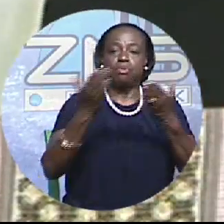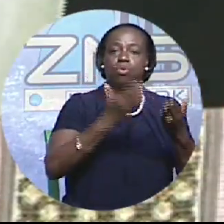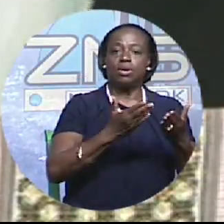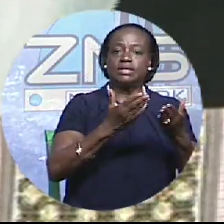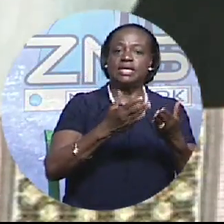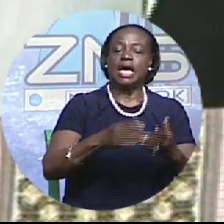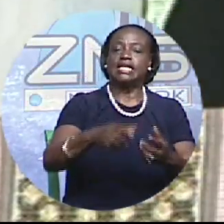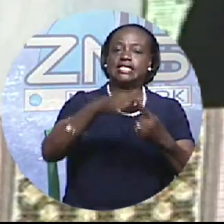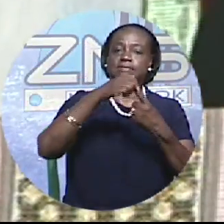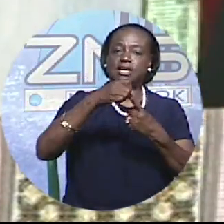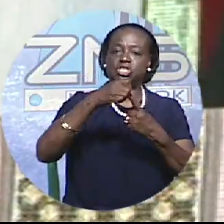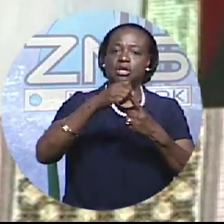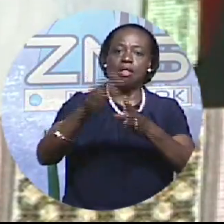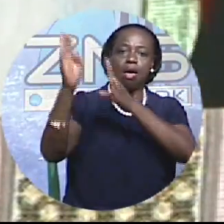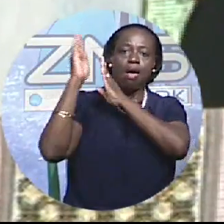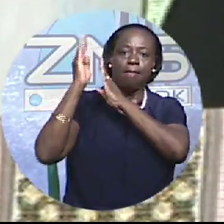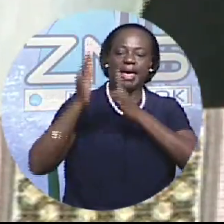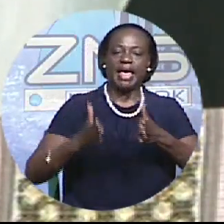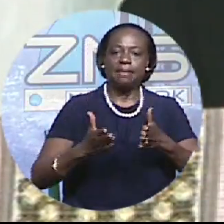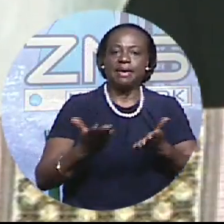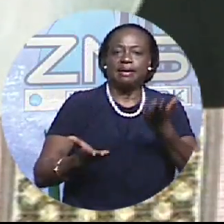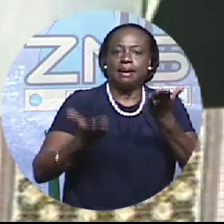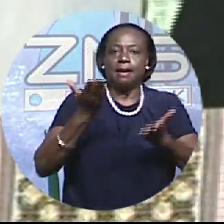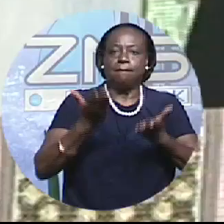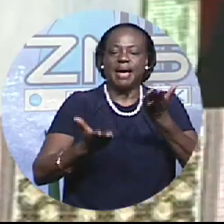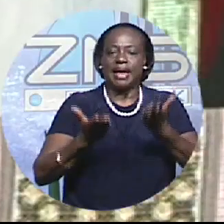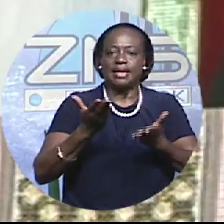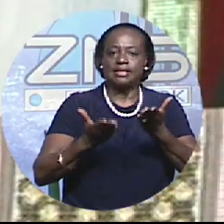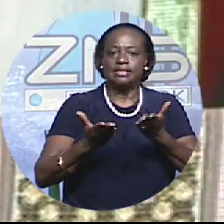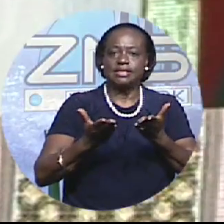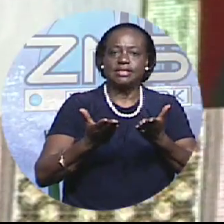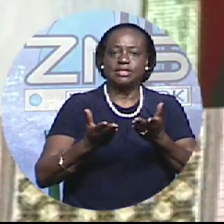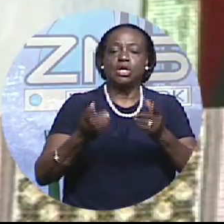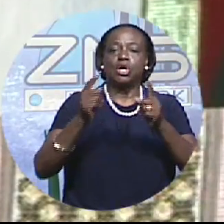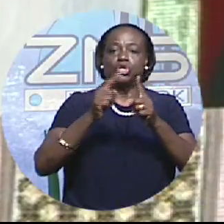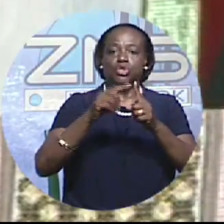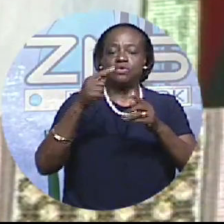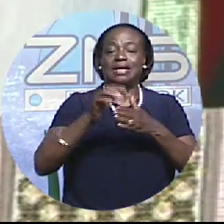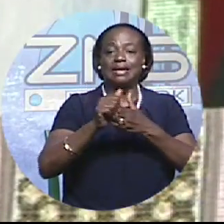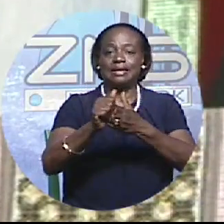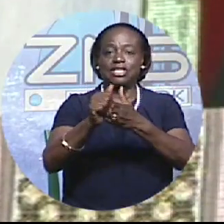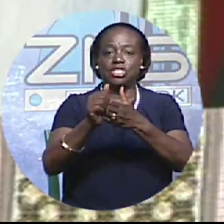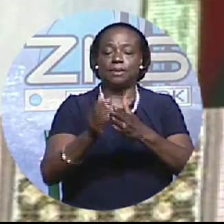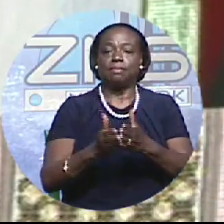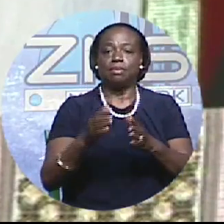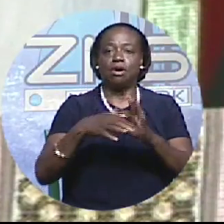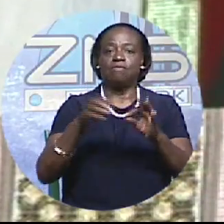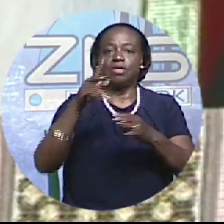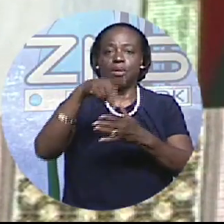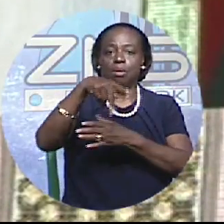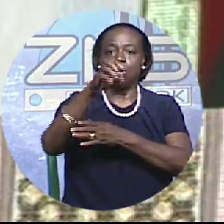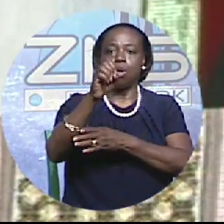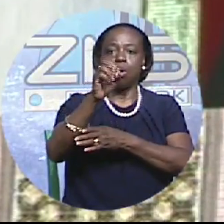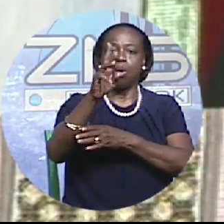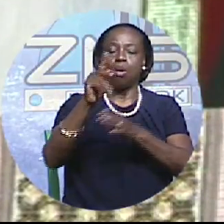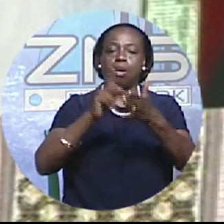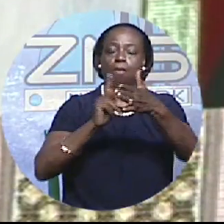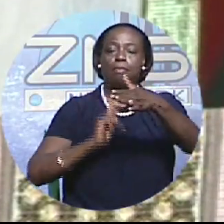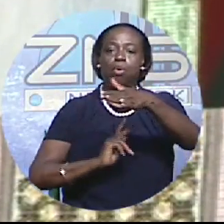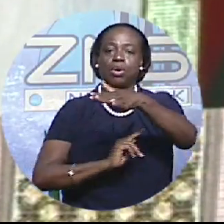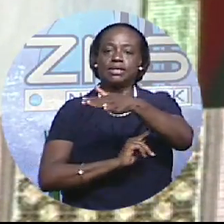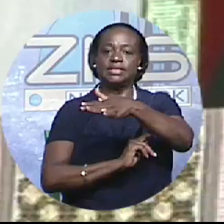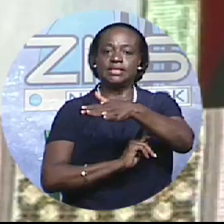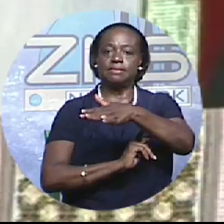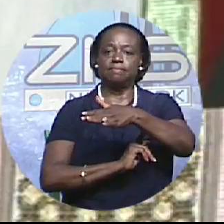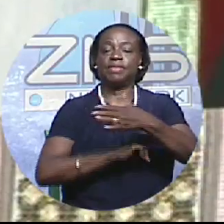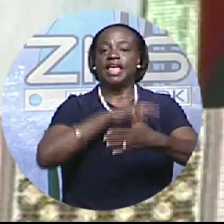uniquely Bahamian balance to the otherwise expatriate heavy leadership of the port. This was because of invaluable